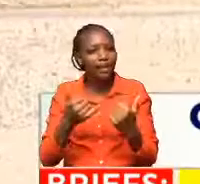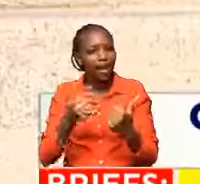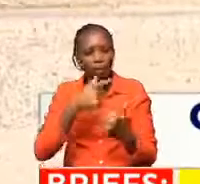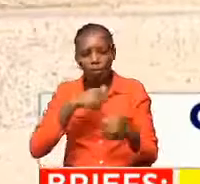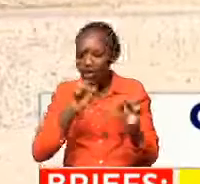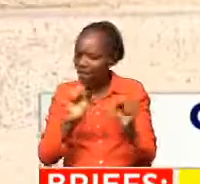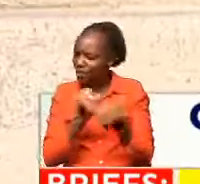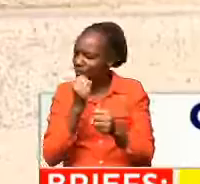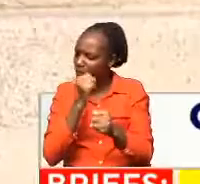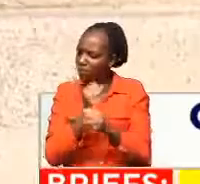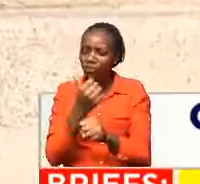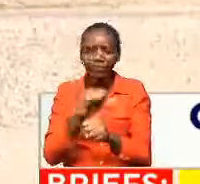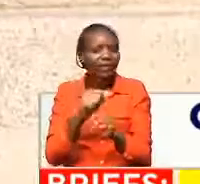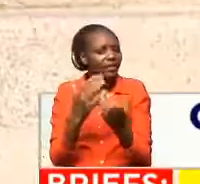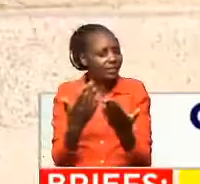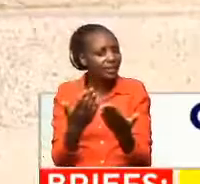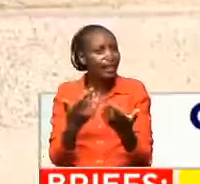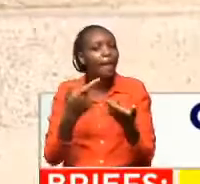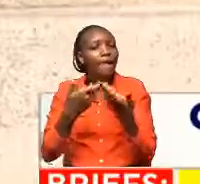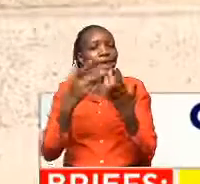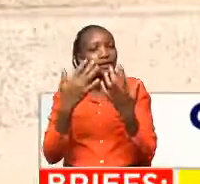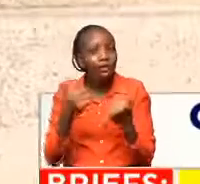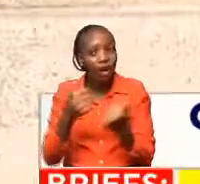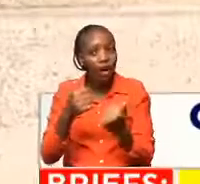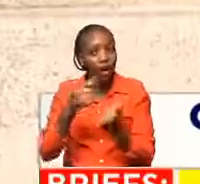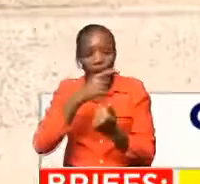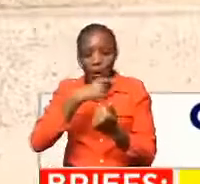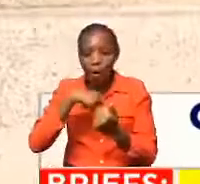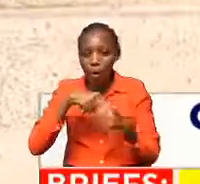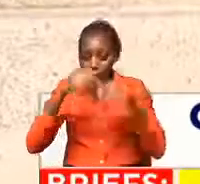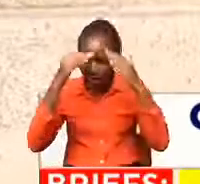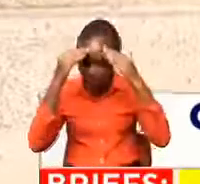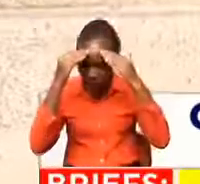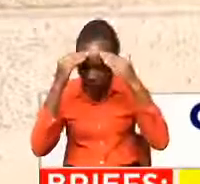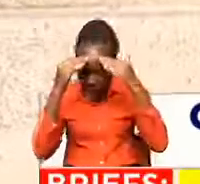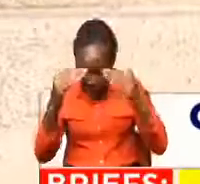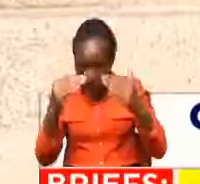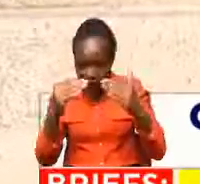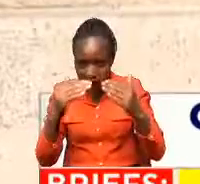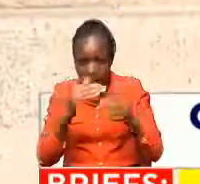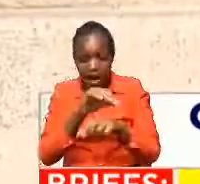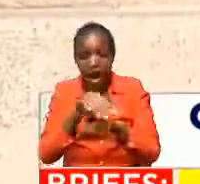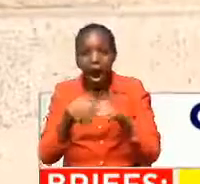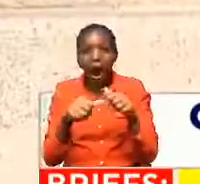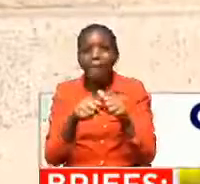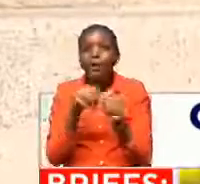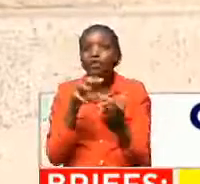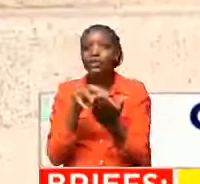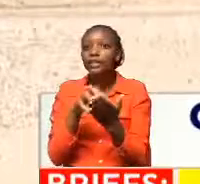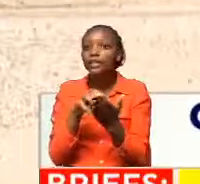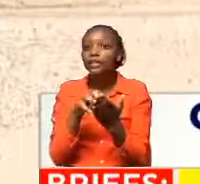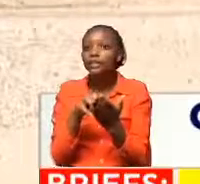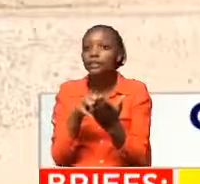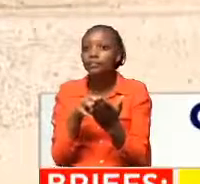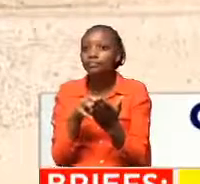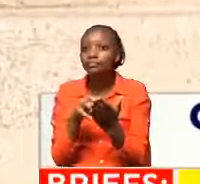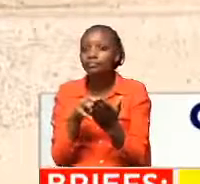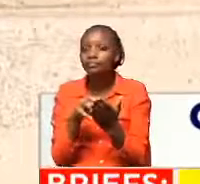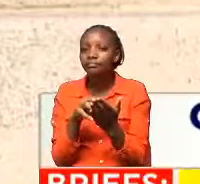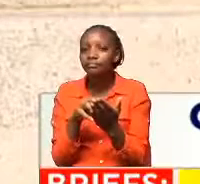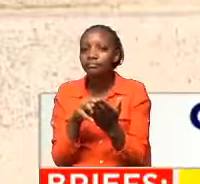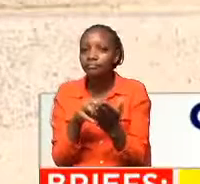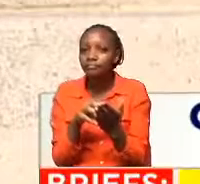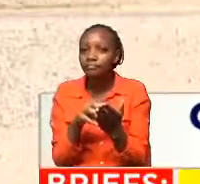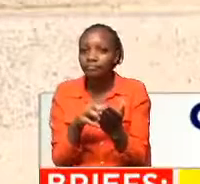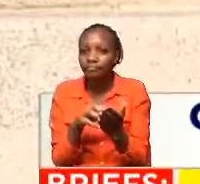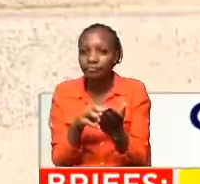circumstances. What we are doing is we are concentrating on those cases which do not require court